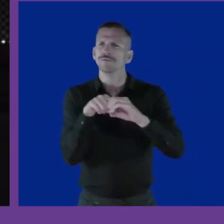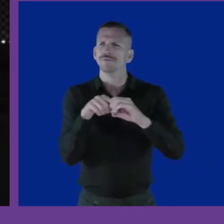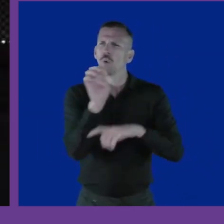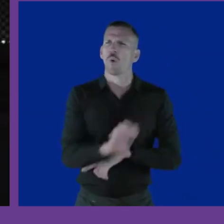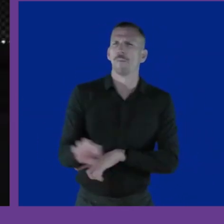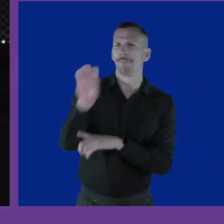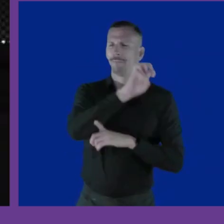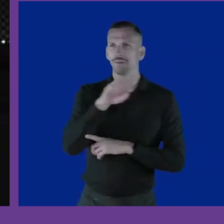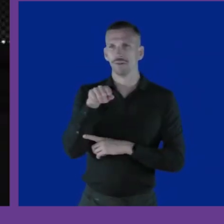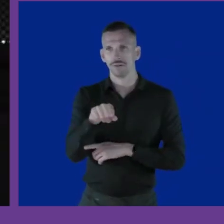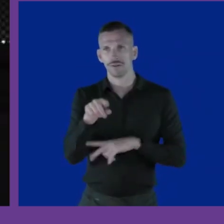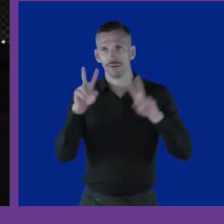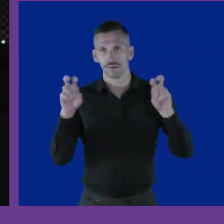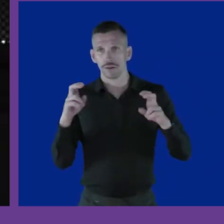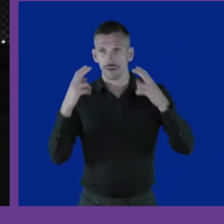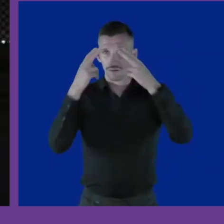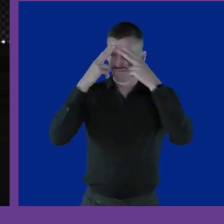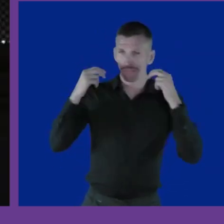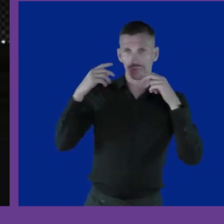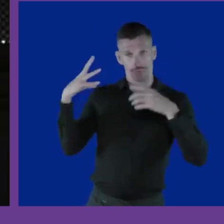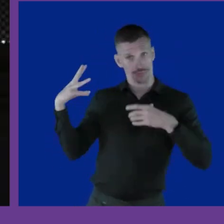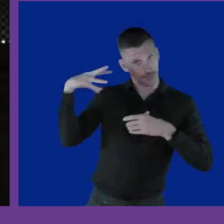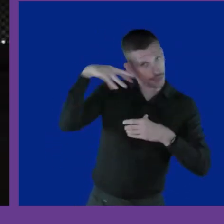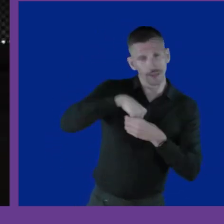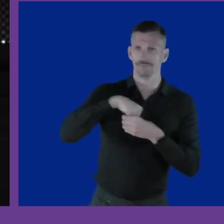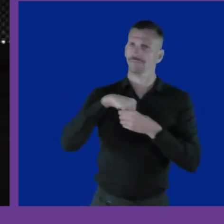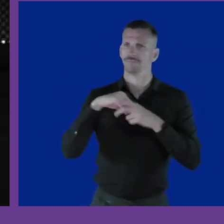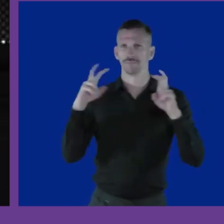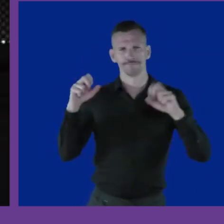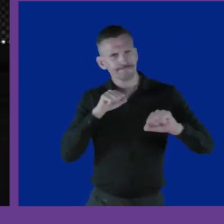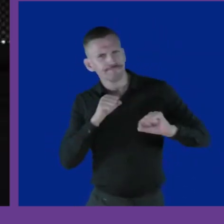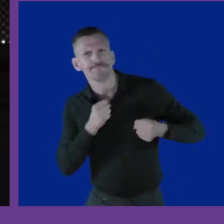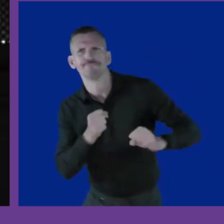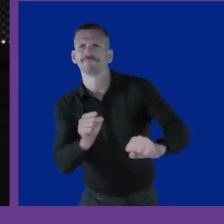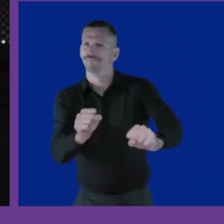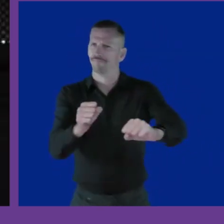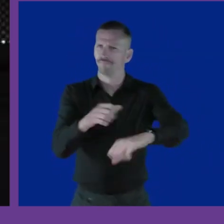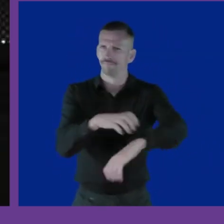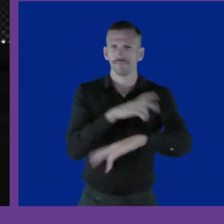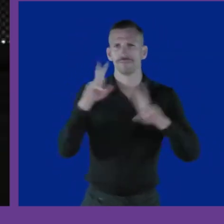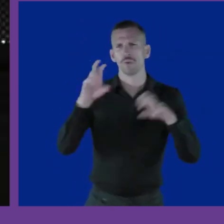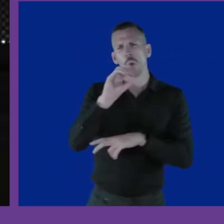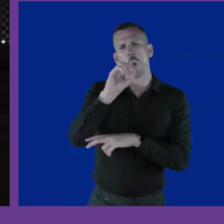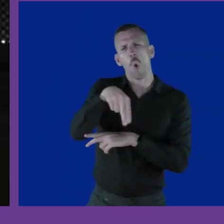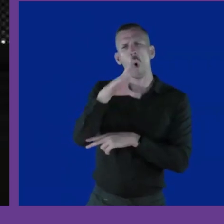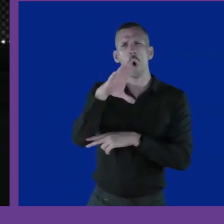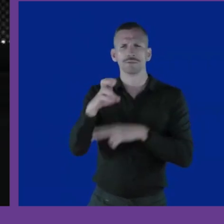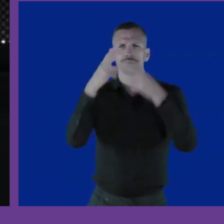ONCE that looks at the payment attitudes of people who are blind or